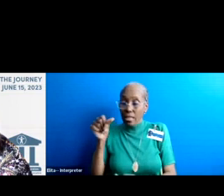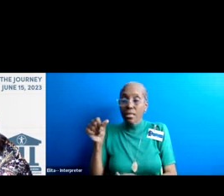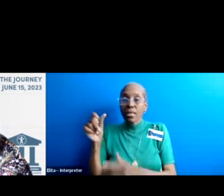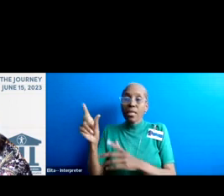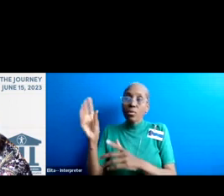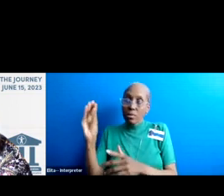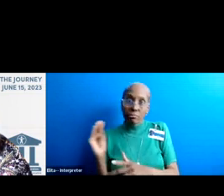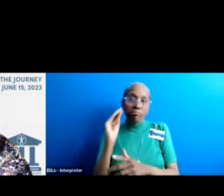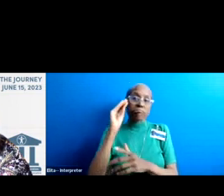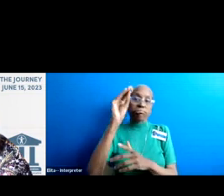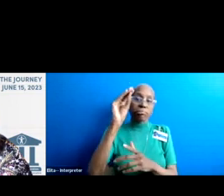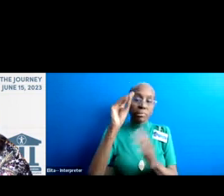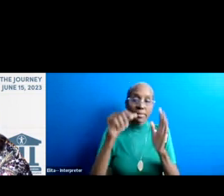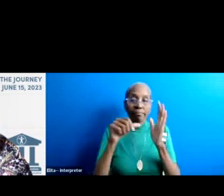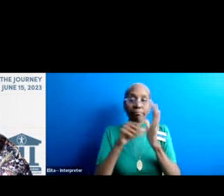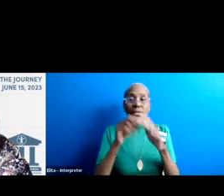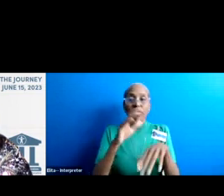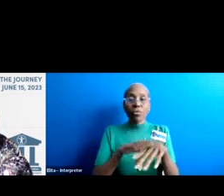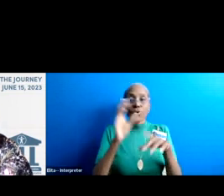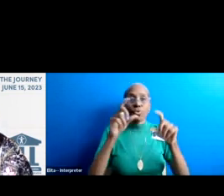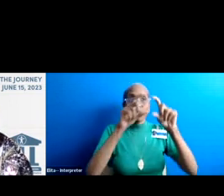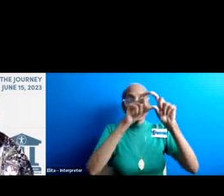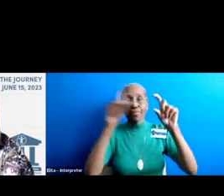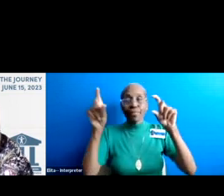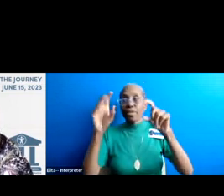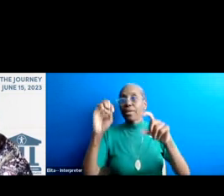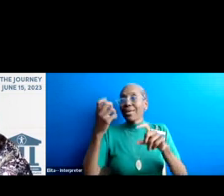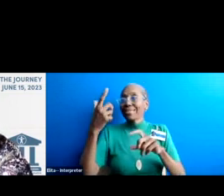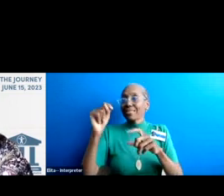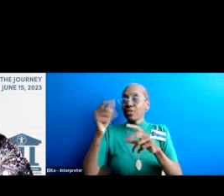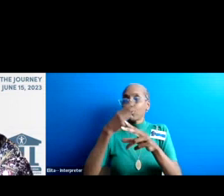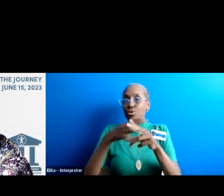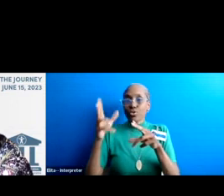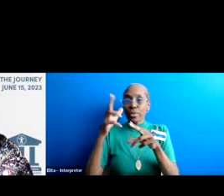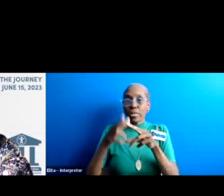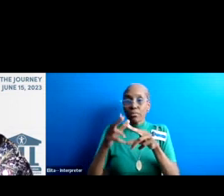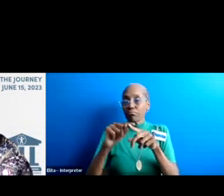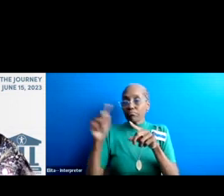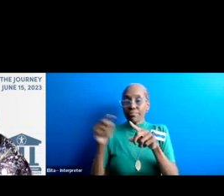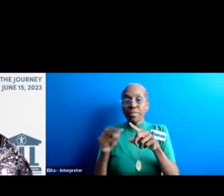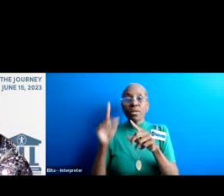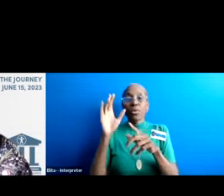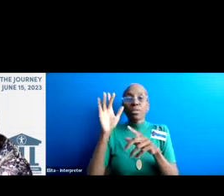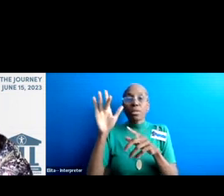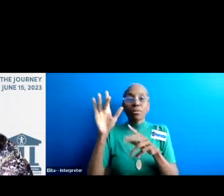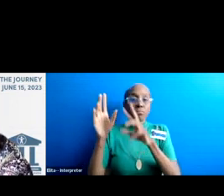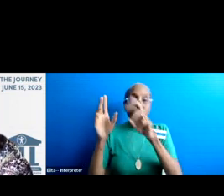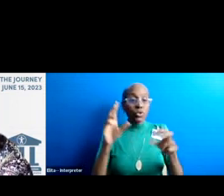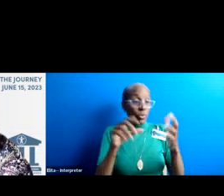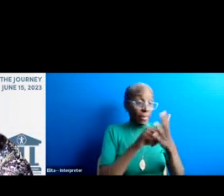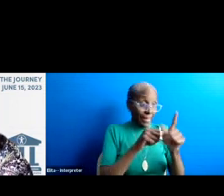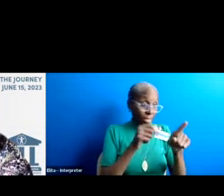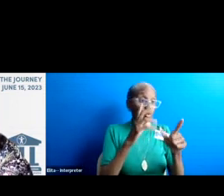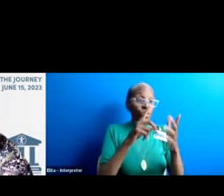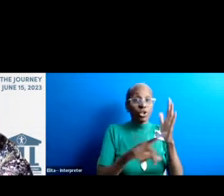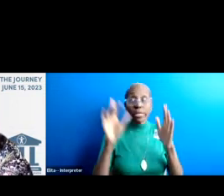pin it to your little extension shortcuts up here. And then all you should have to do is navigate to the page that you